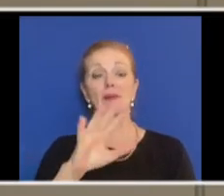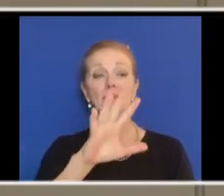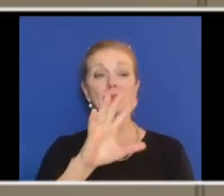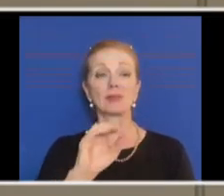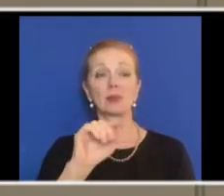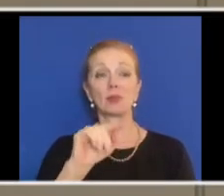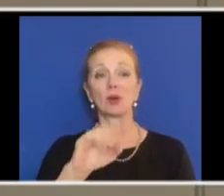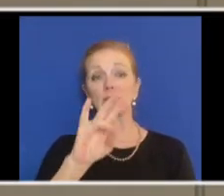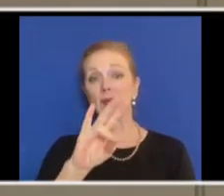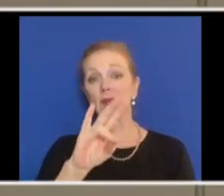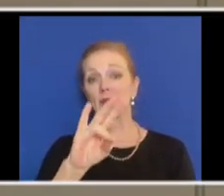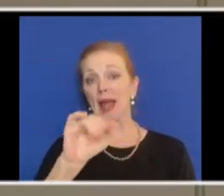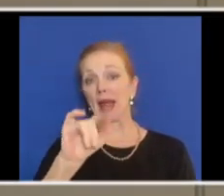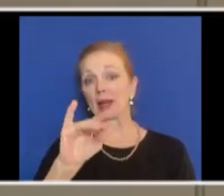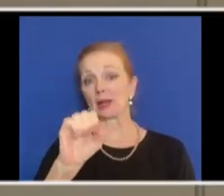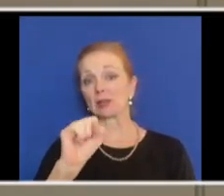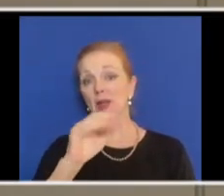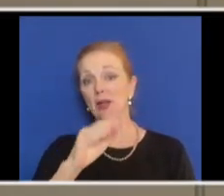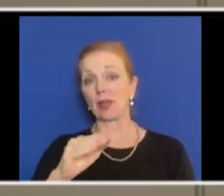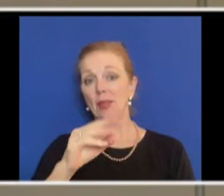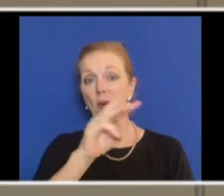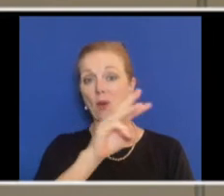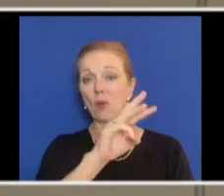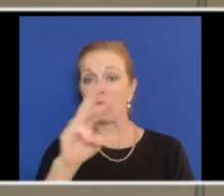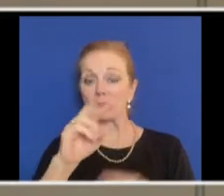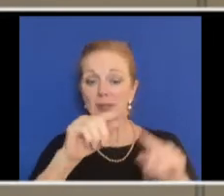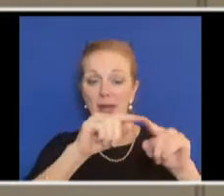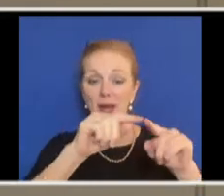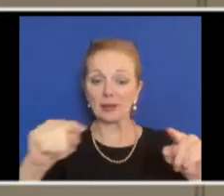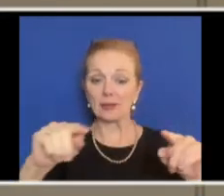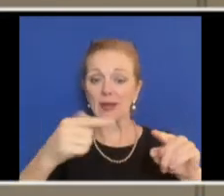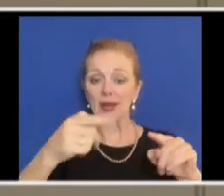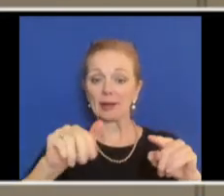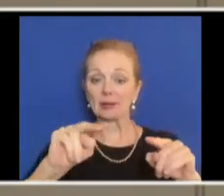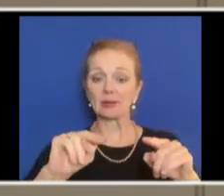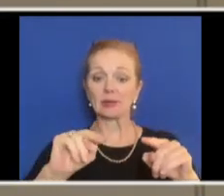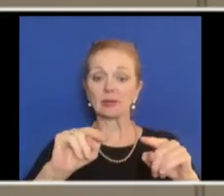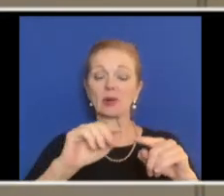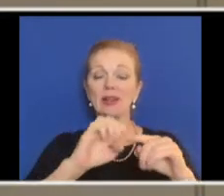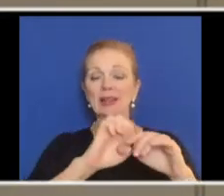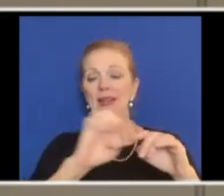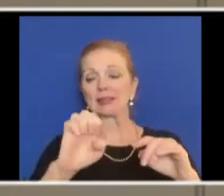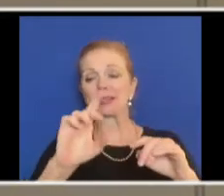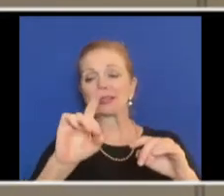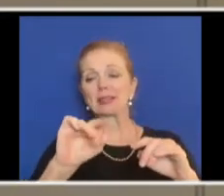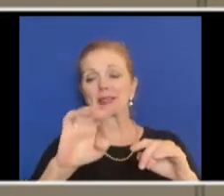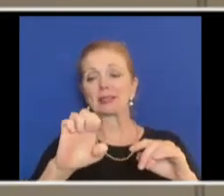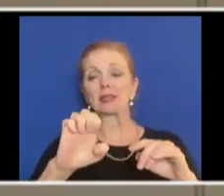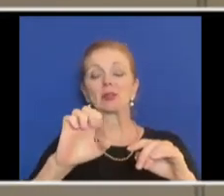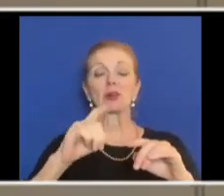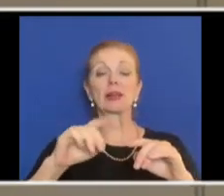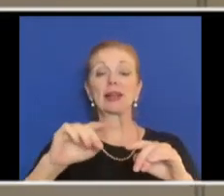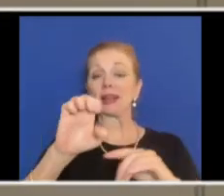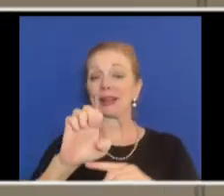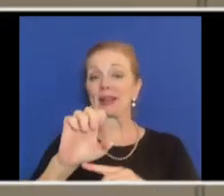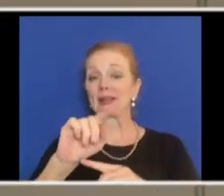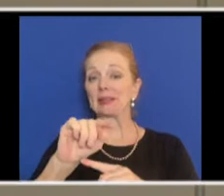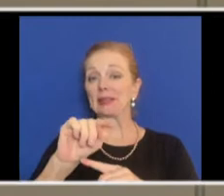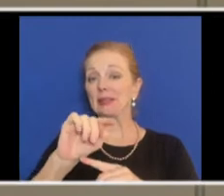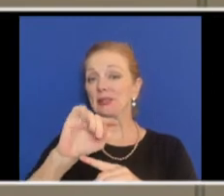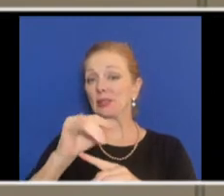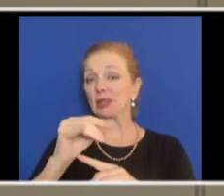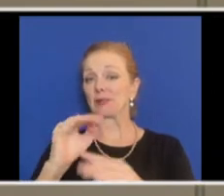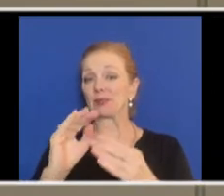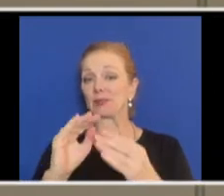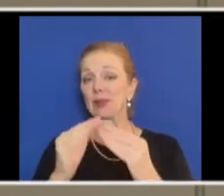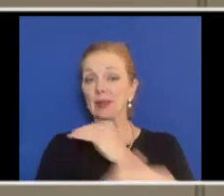Acres along the west side of Garrison Road East of Dixie River Road and the etj uh County Commission